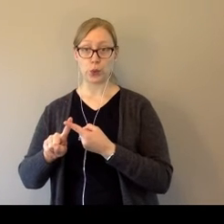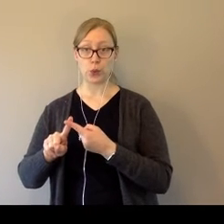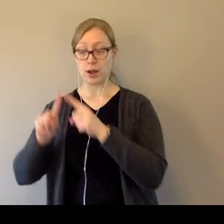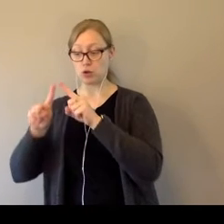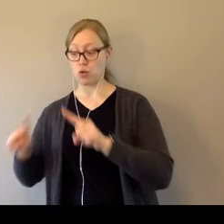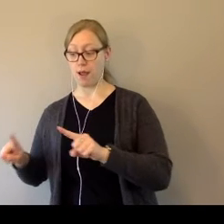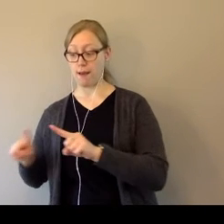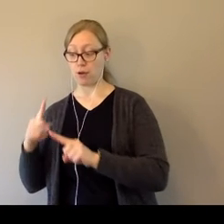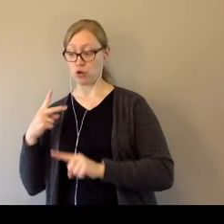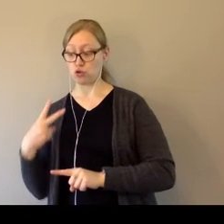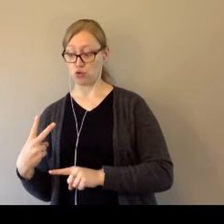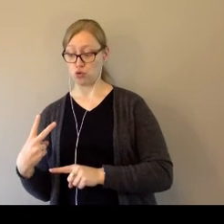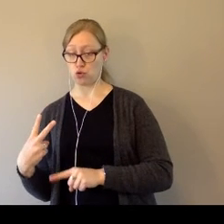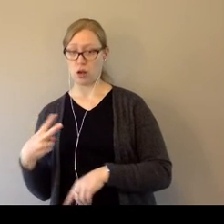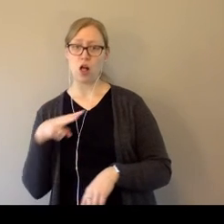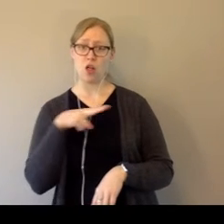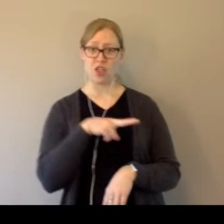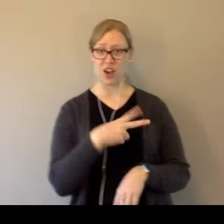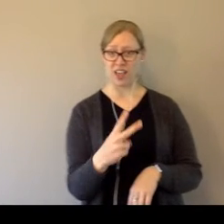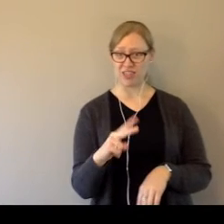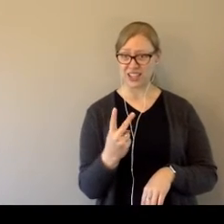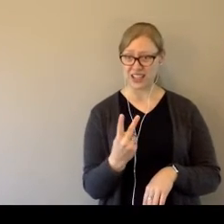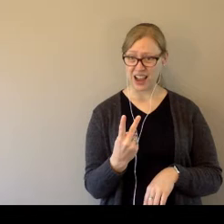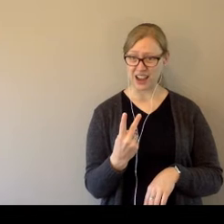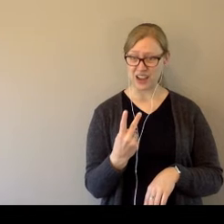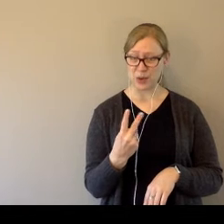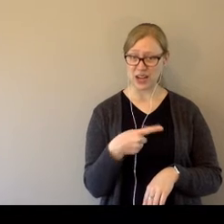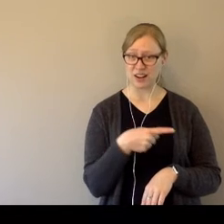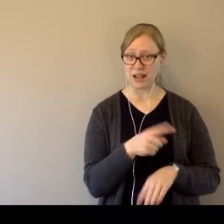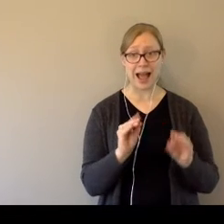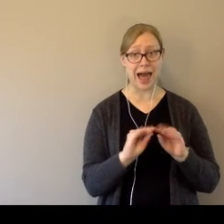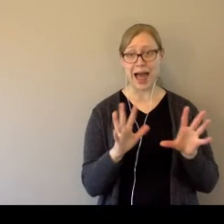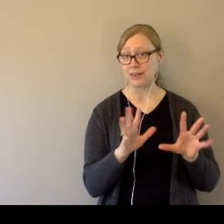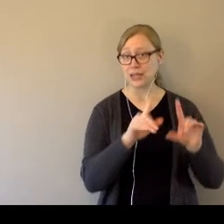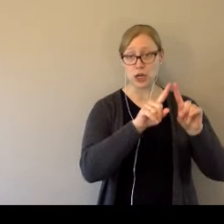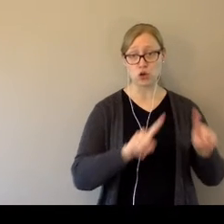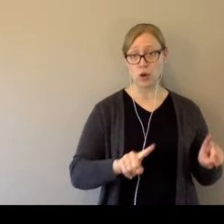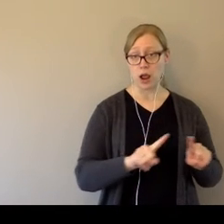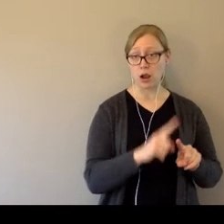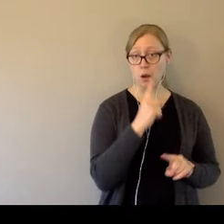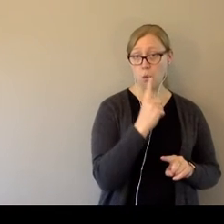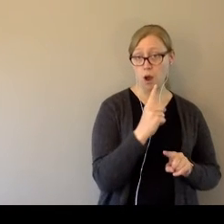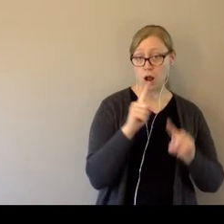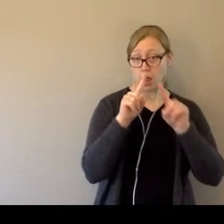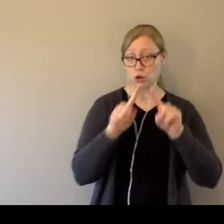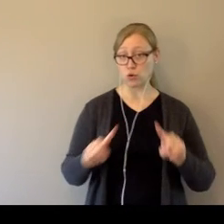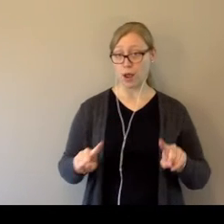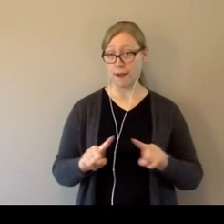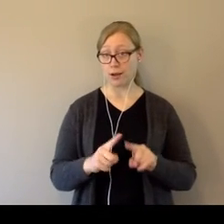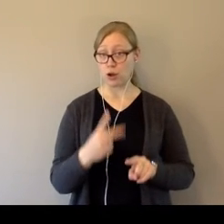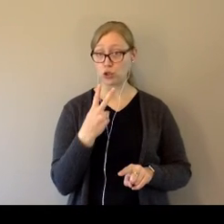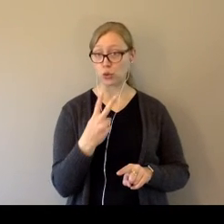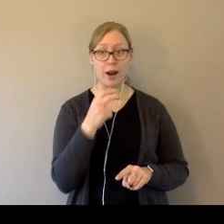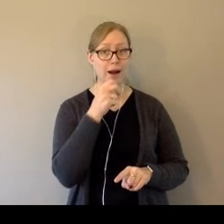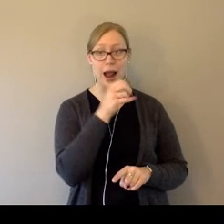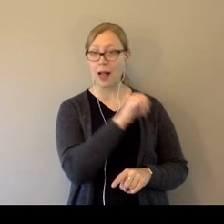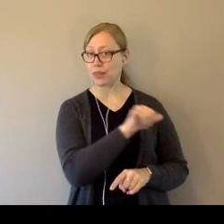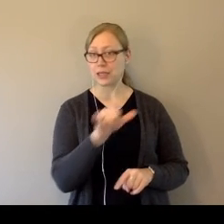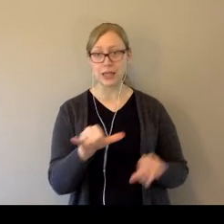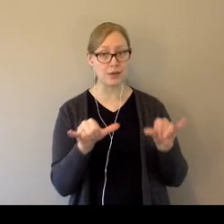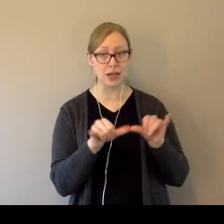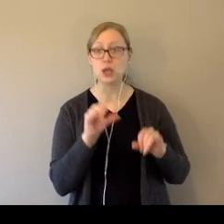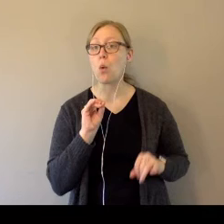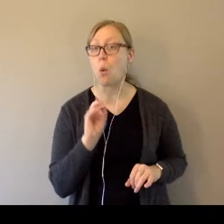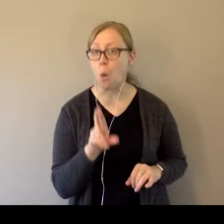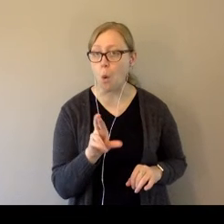triangle, triangle one and triangle three, clearly they're not the same size, but they're also not the same shape.